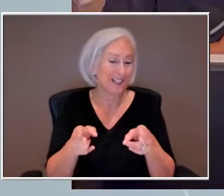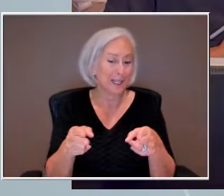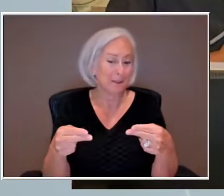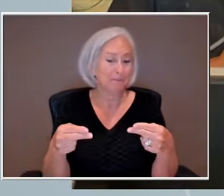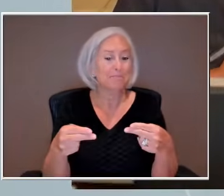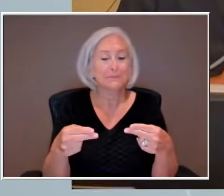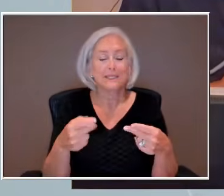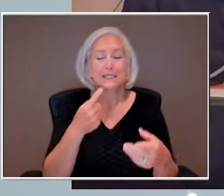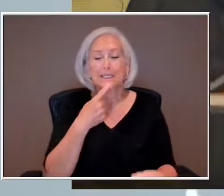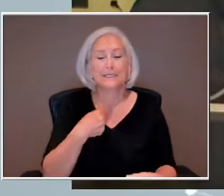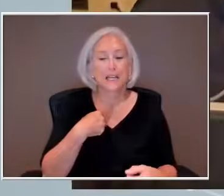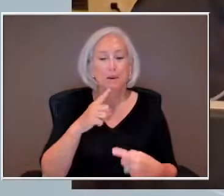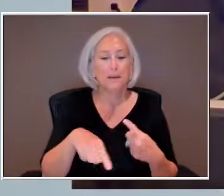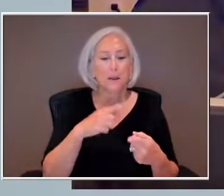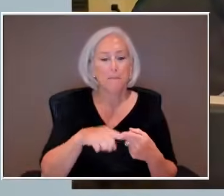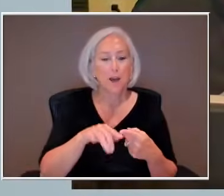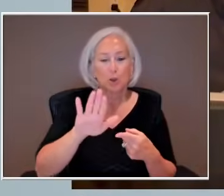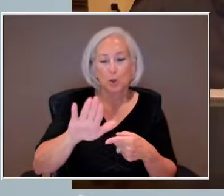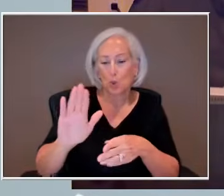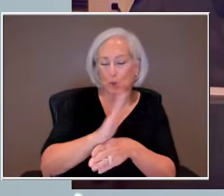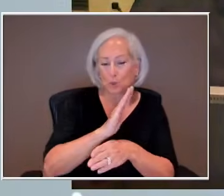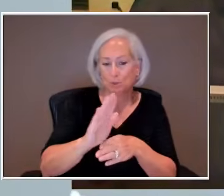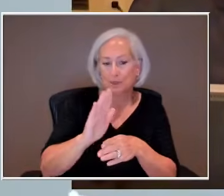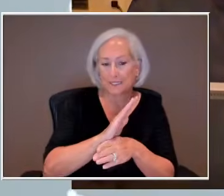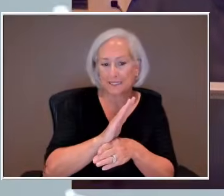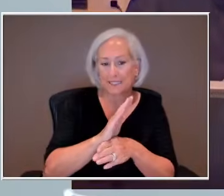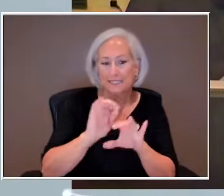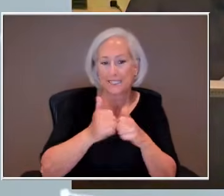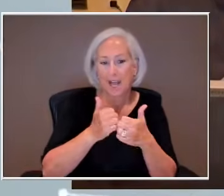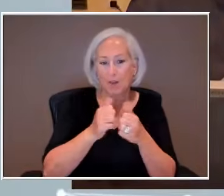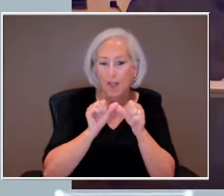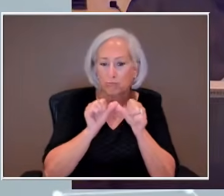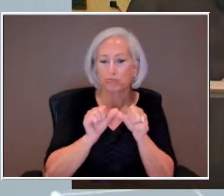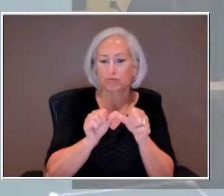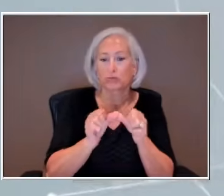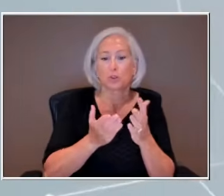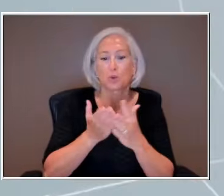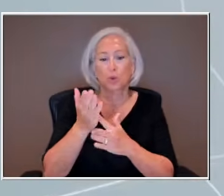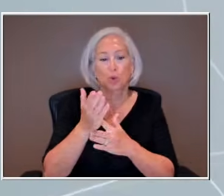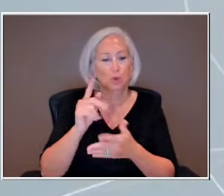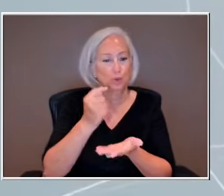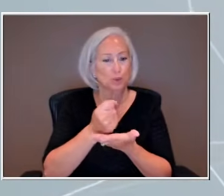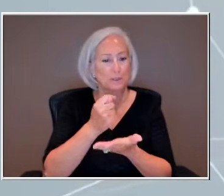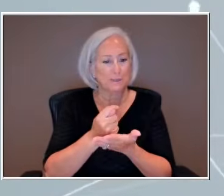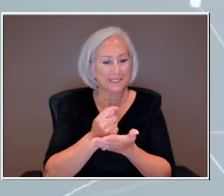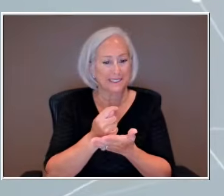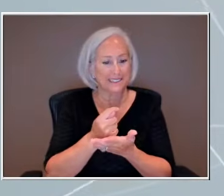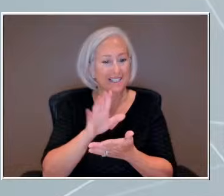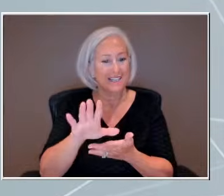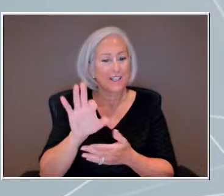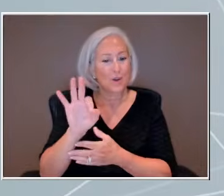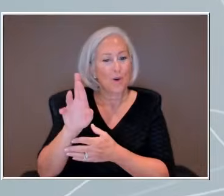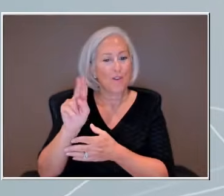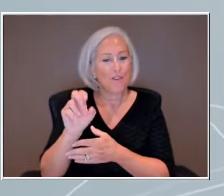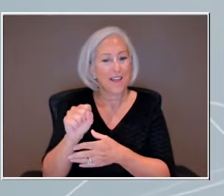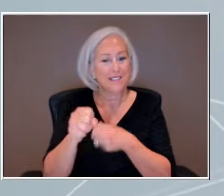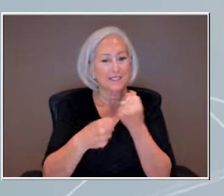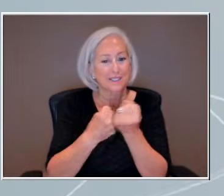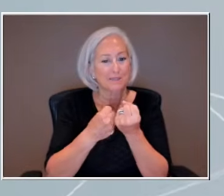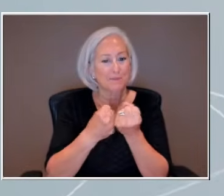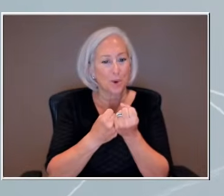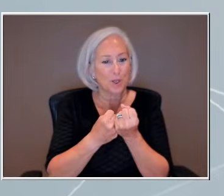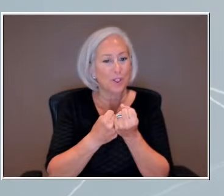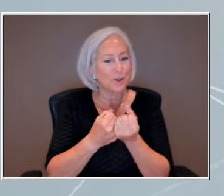bit about that and just how that's kept you going. I would imagine just having your fans' support out there has kind of kept your spirits